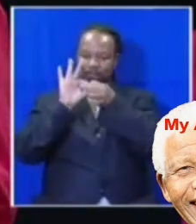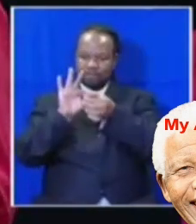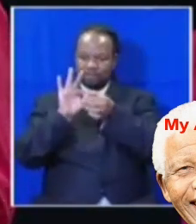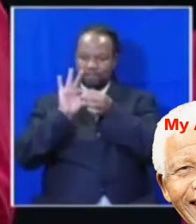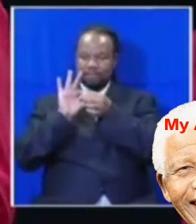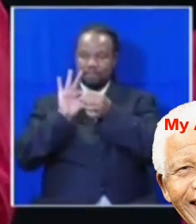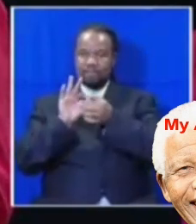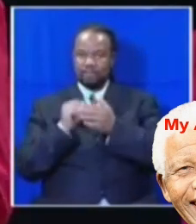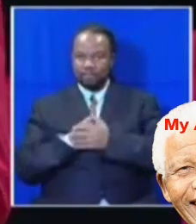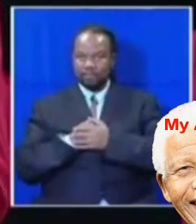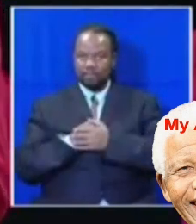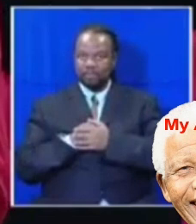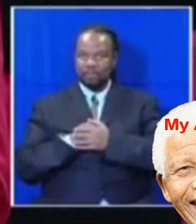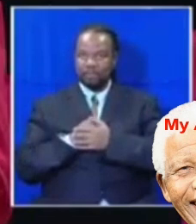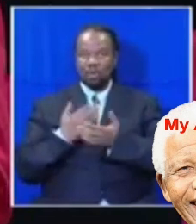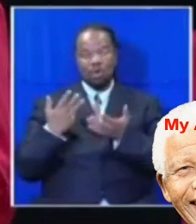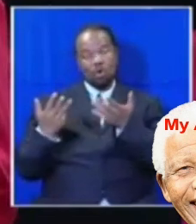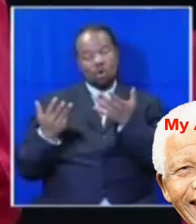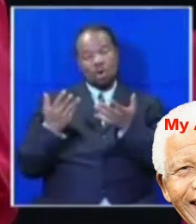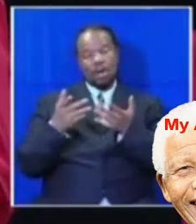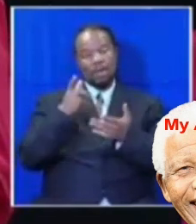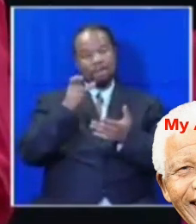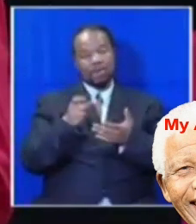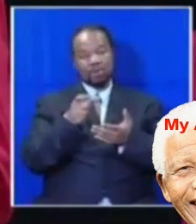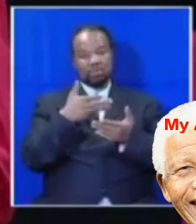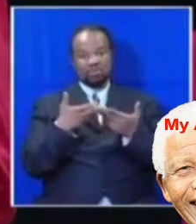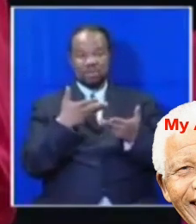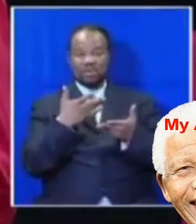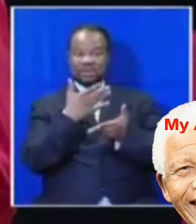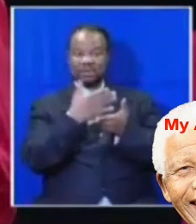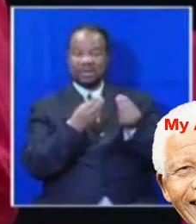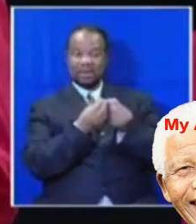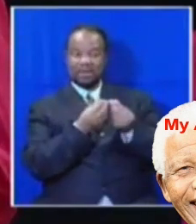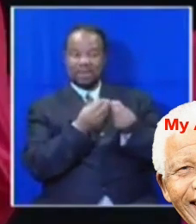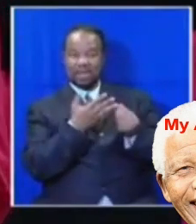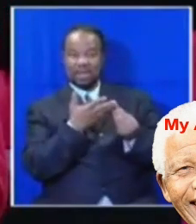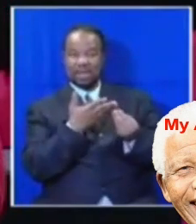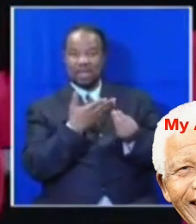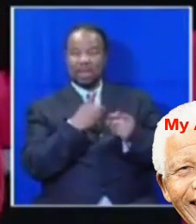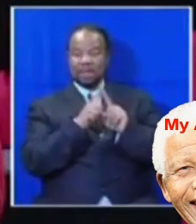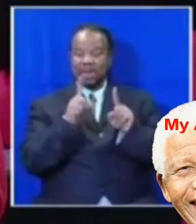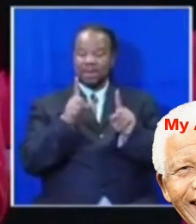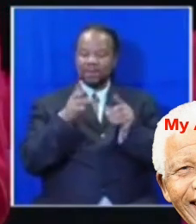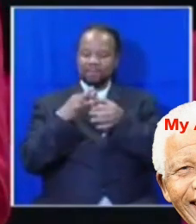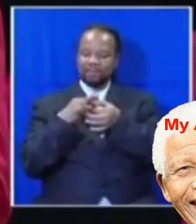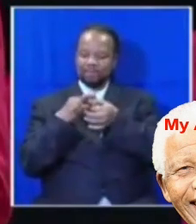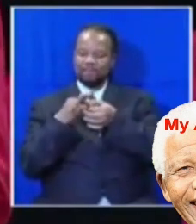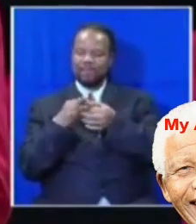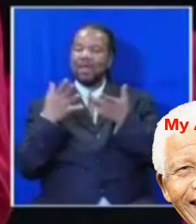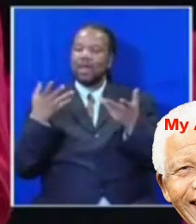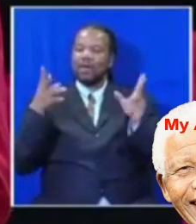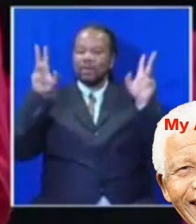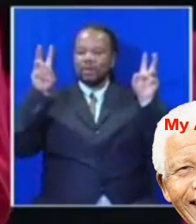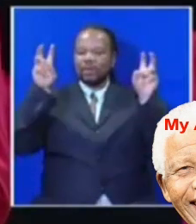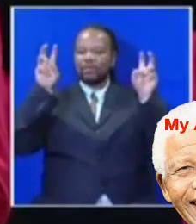understand his limitation, he might be under the influence of something, but he's irrelevant. It's irrelevant. There's an issue on the table here about